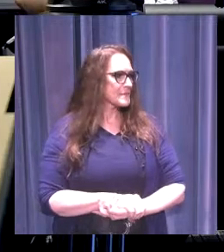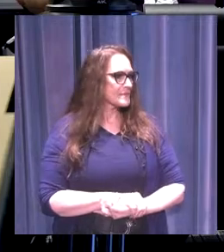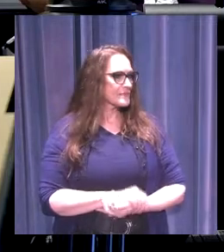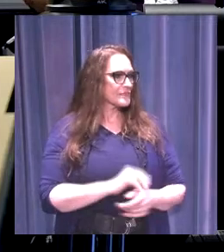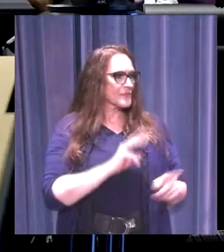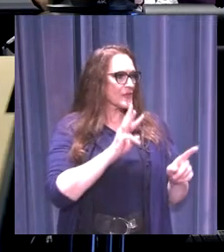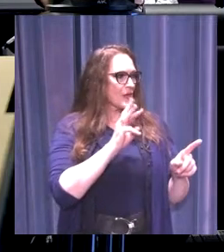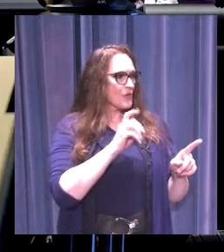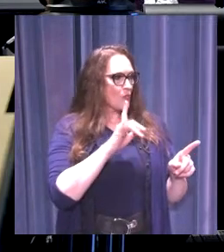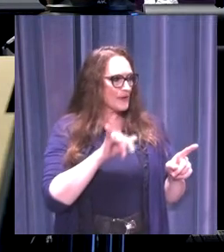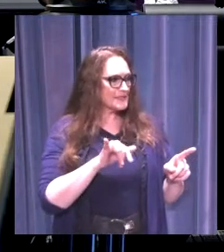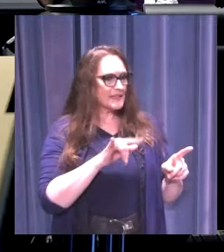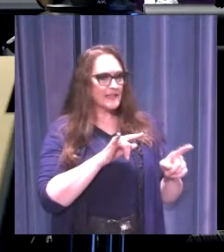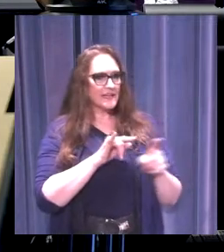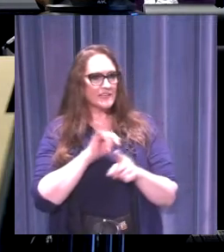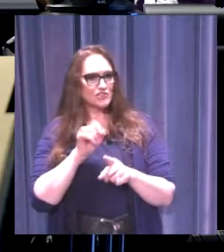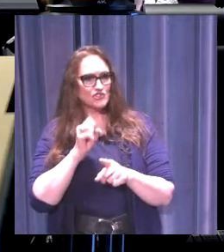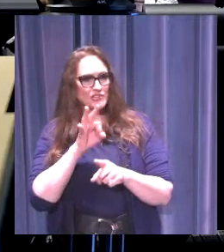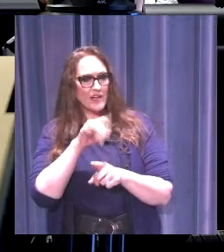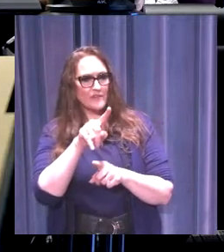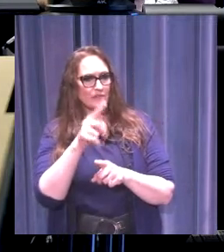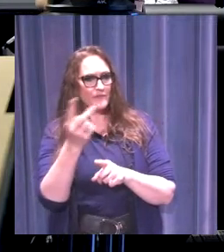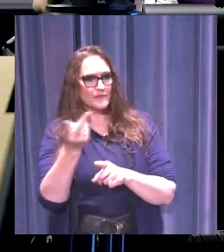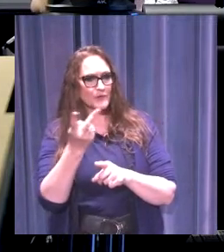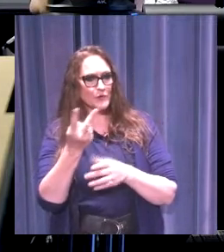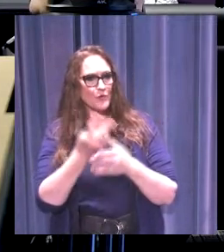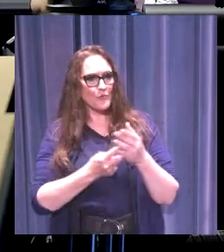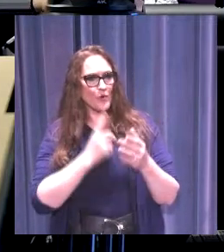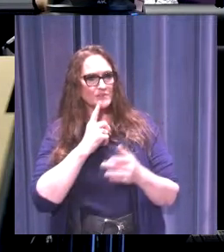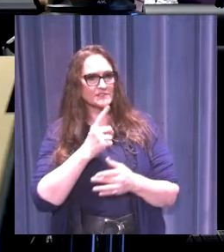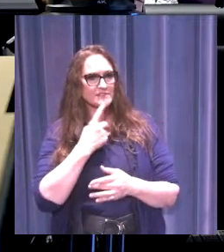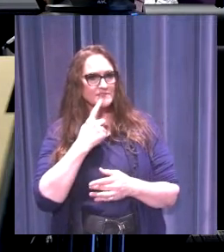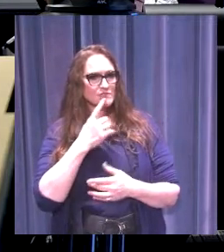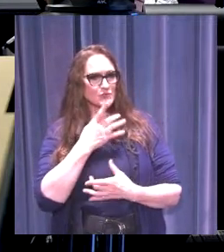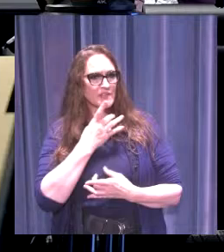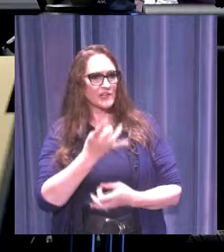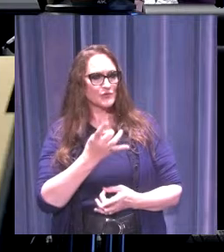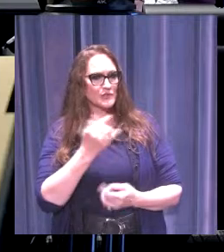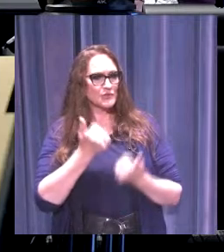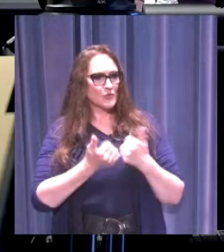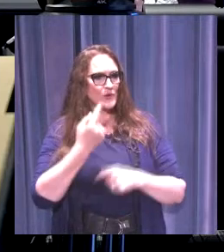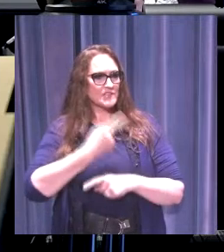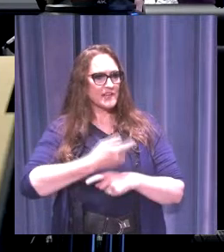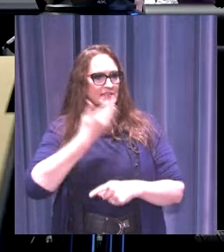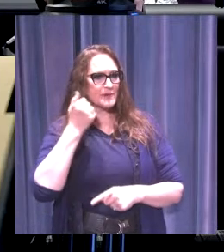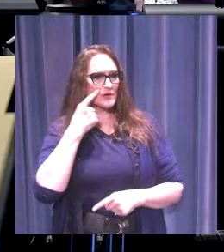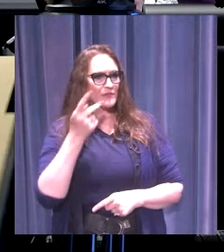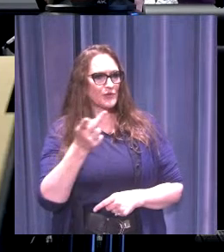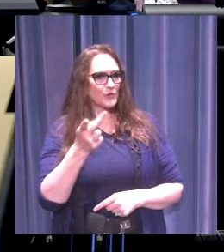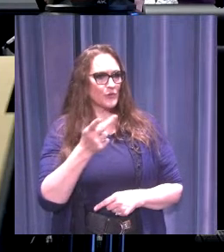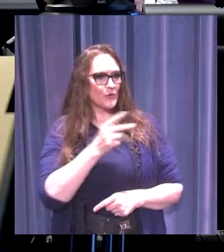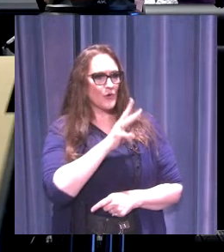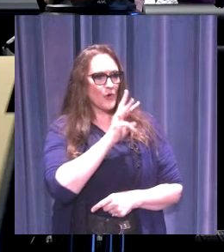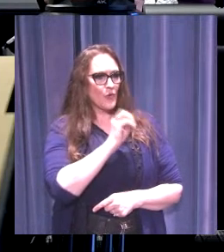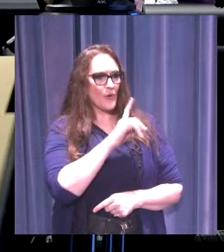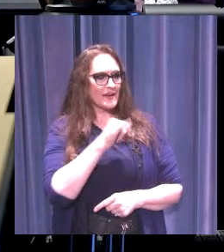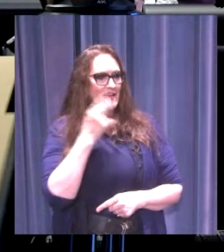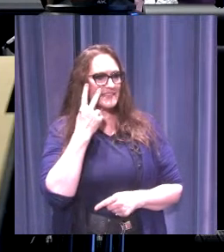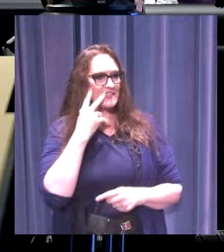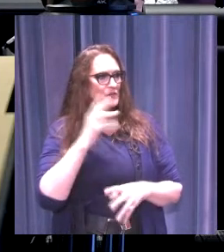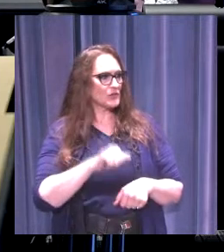Wendy and Jeff, you have both expressed an interest. Which day is better for you? Wendy, I see you're looking